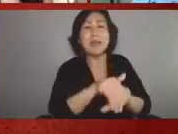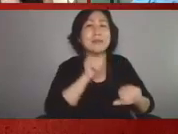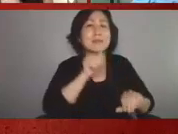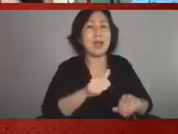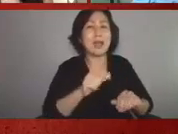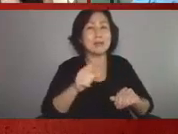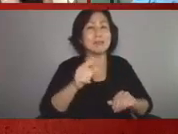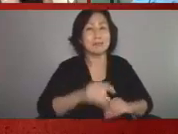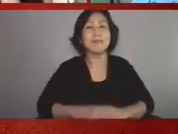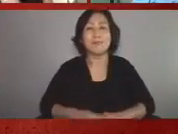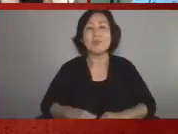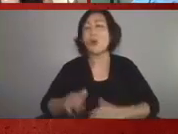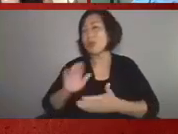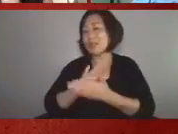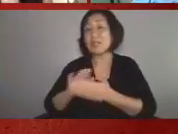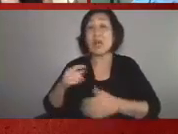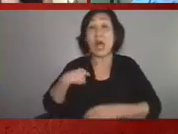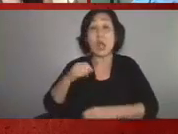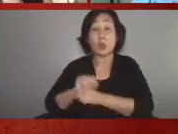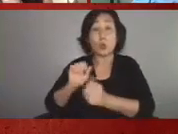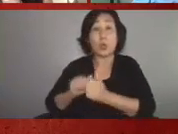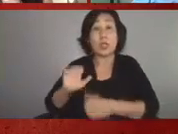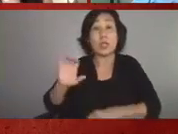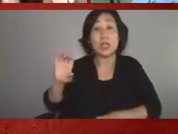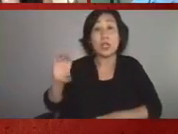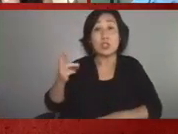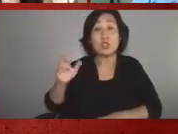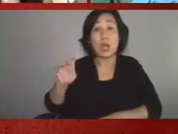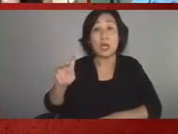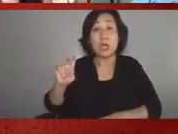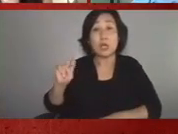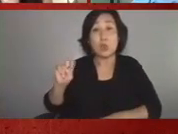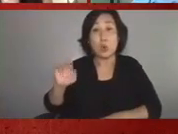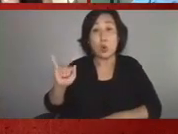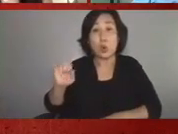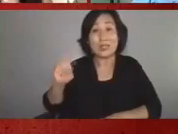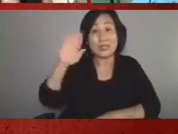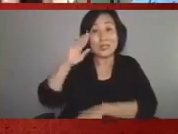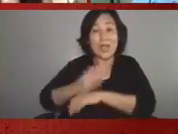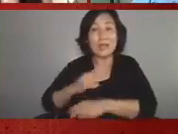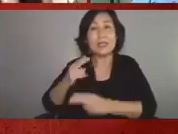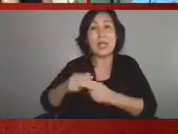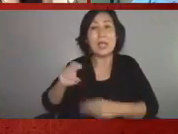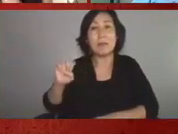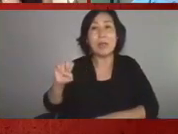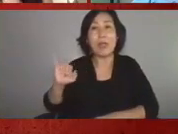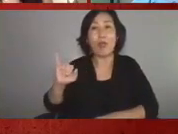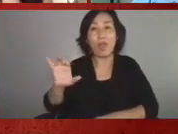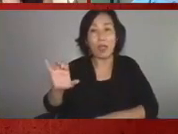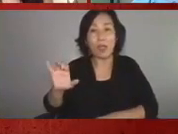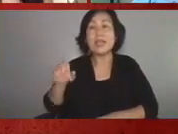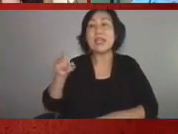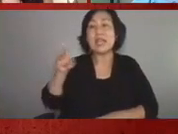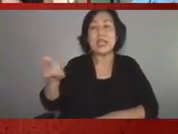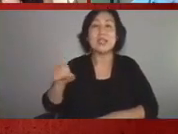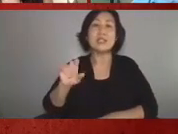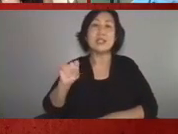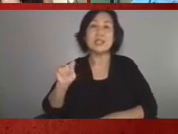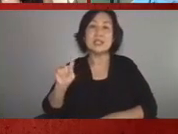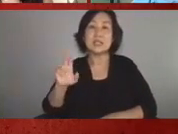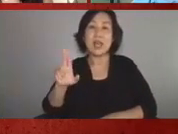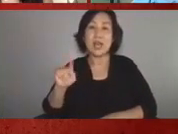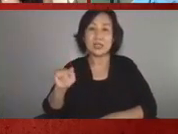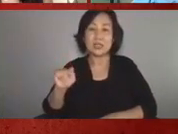nice. arts. Yeah, Yeah, I've worked so- with his son. Yeah, Eric. Oh, yeah? He's a stunt coordinator. So